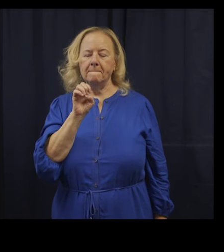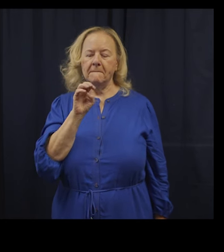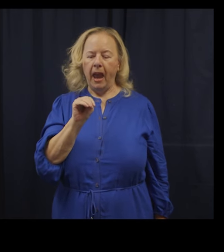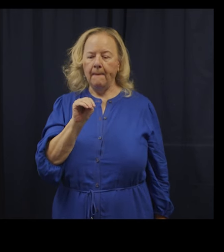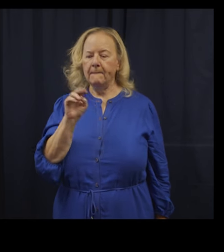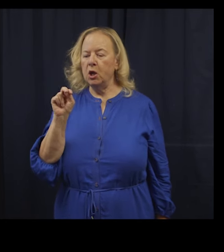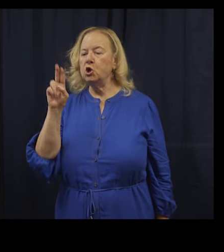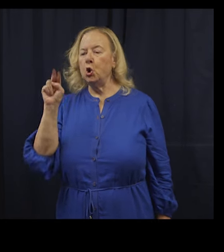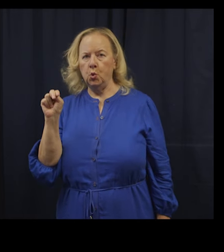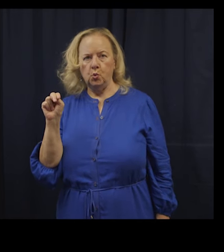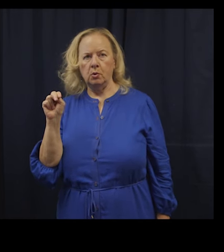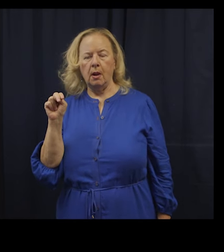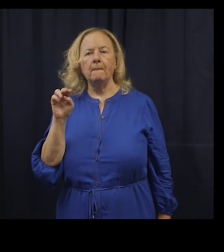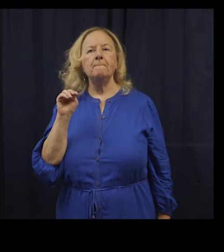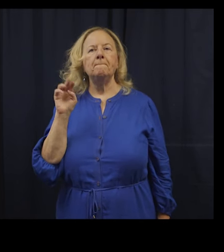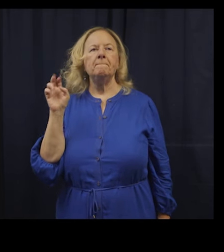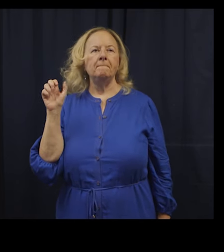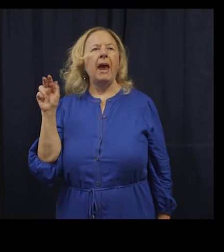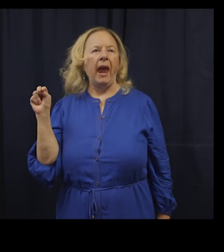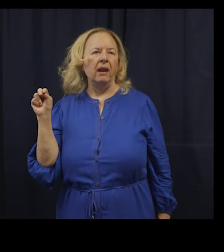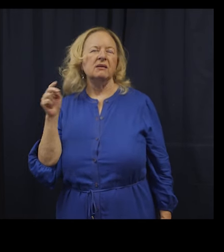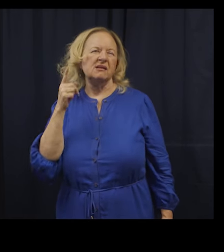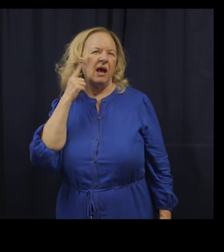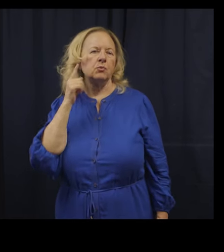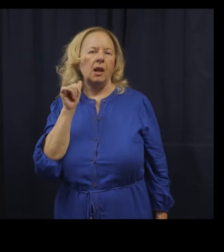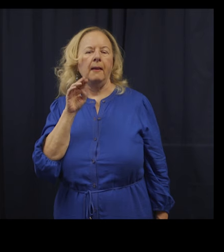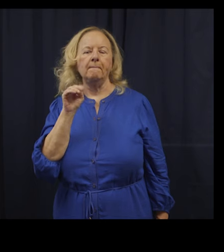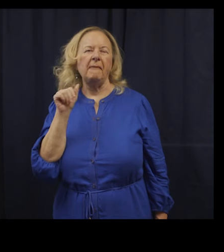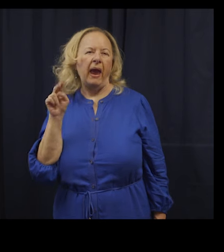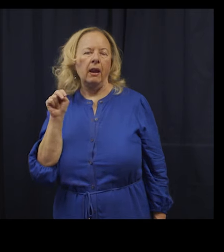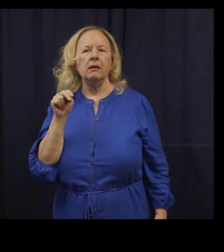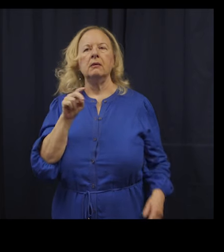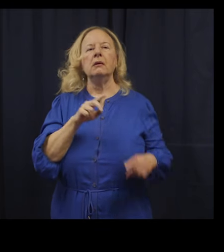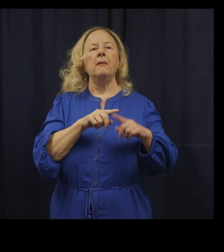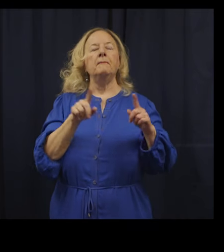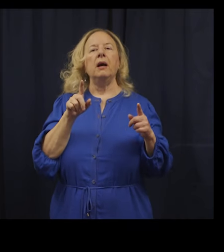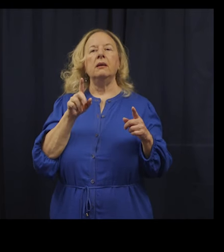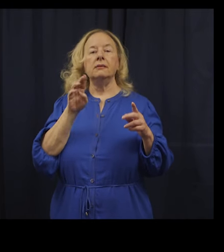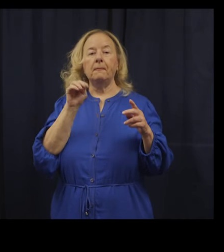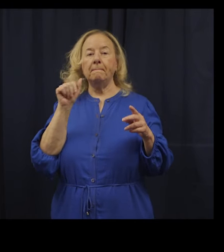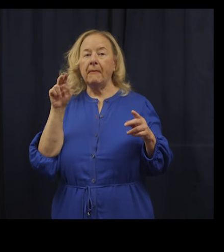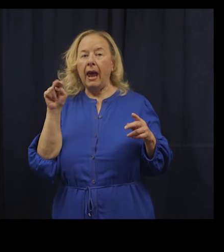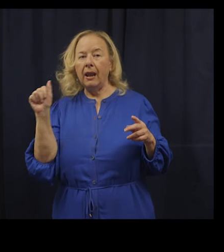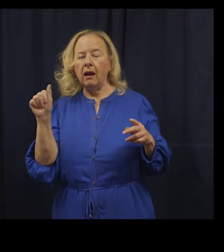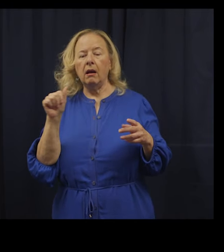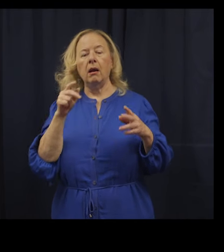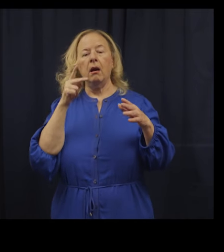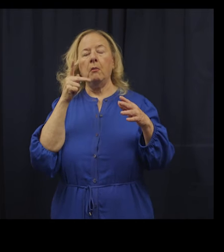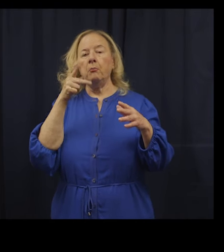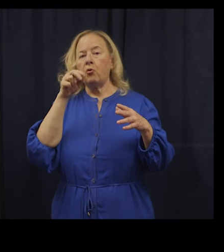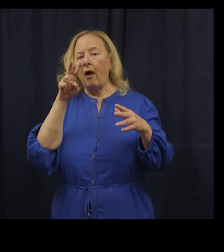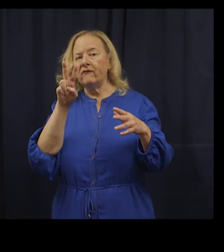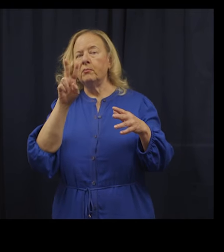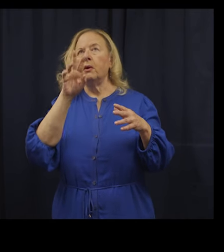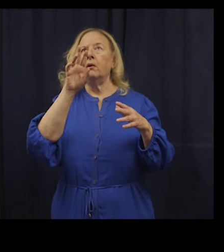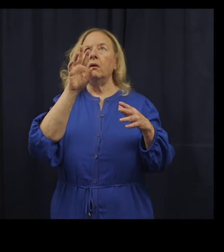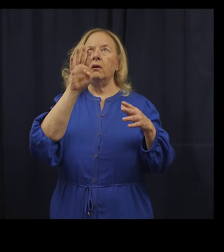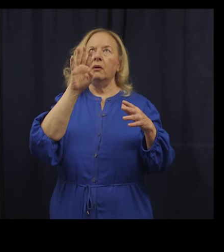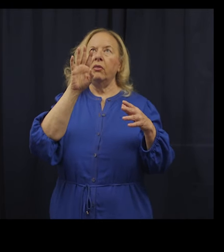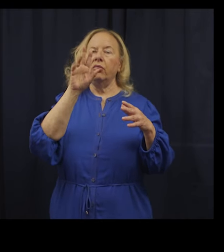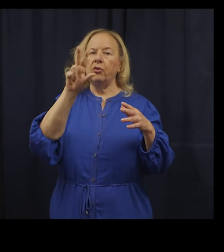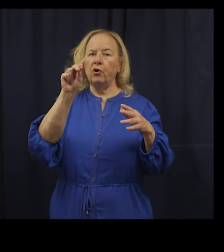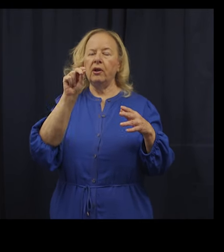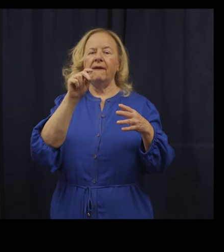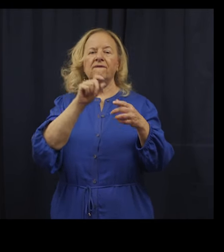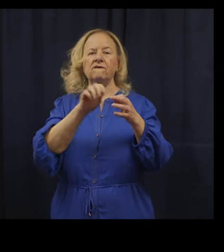noon. Man. Okay, manna. Now, here is this Proverbs 30, verse 4 through 6. Again, and